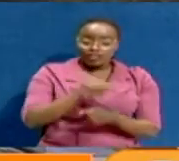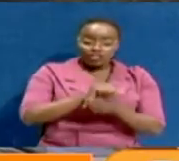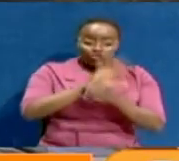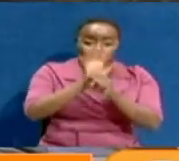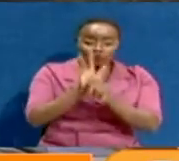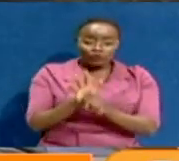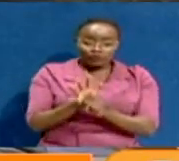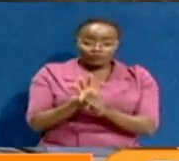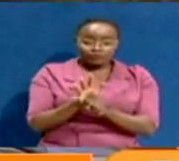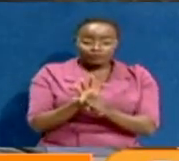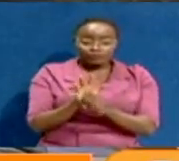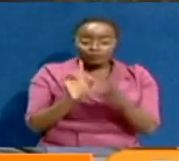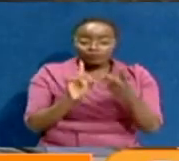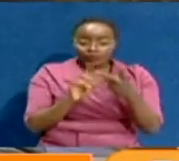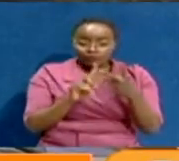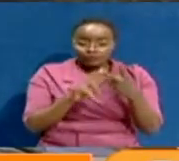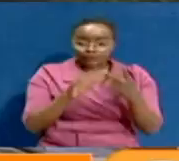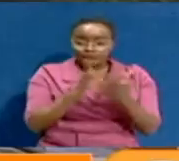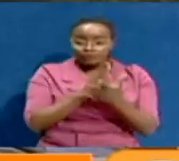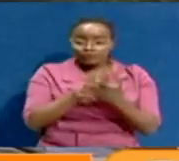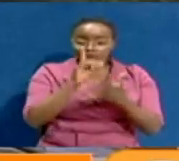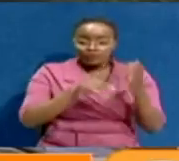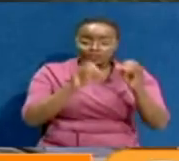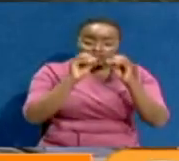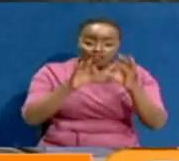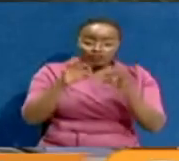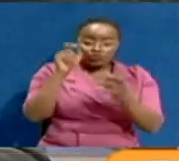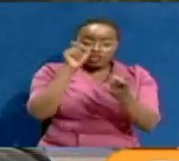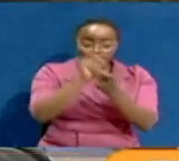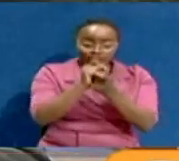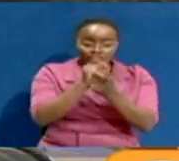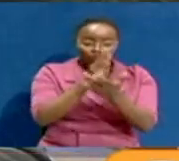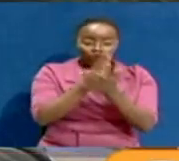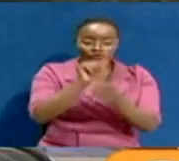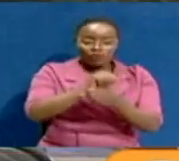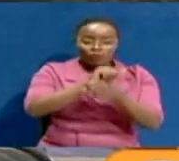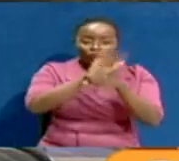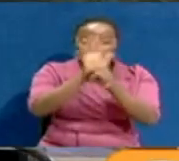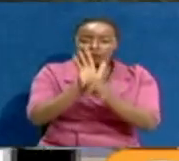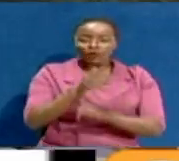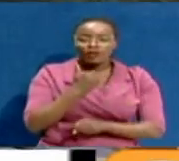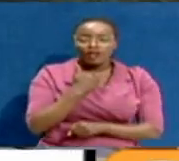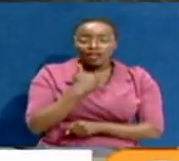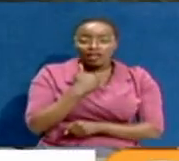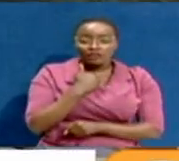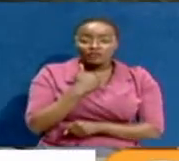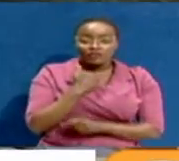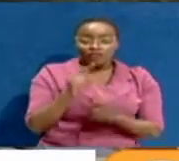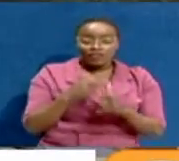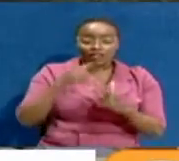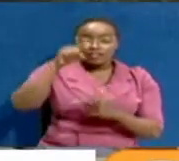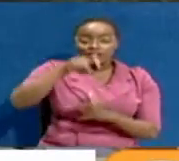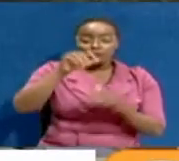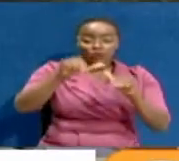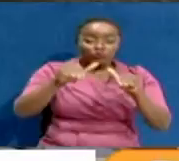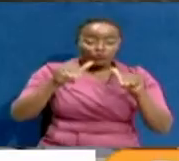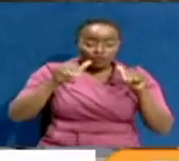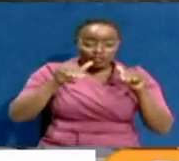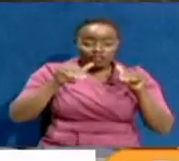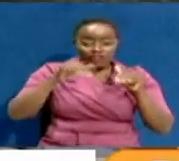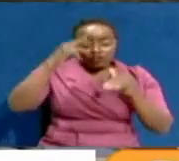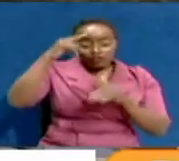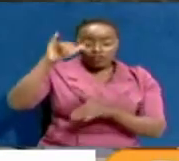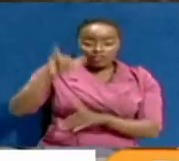COVID. The second part to that is that if you test positive for COVID, then you should wait for